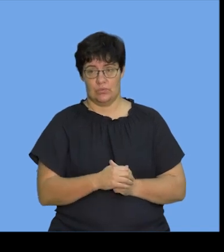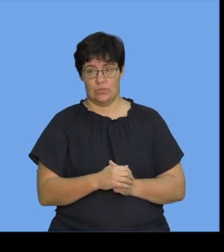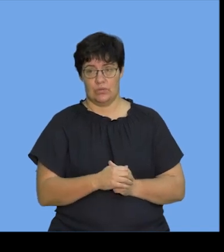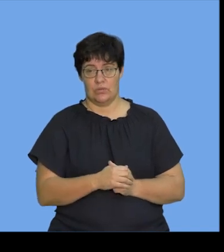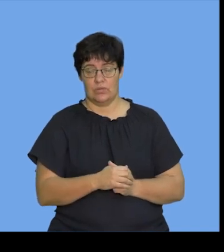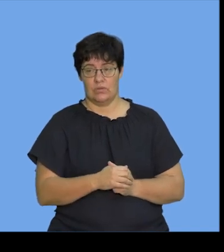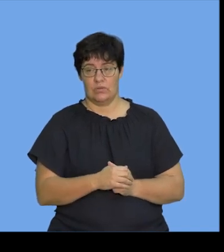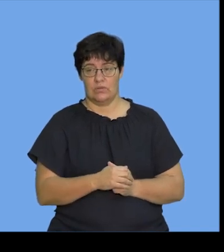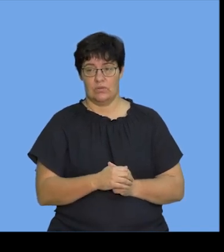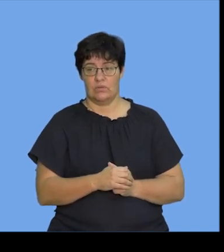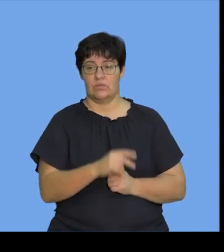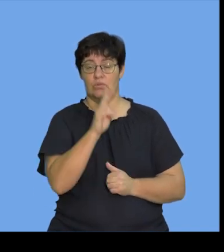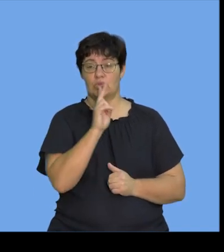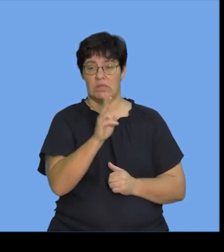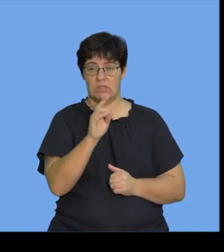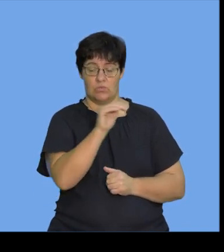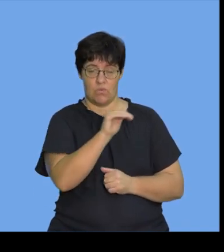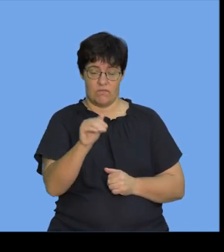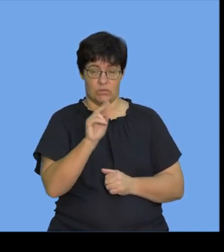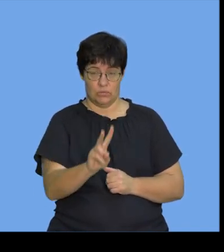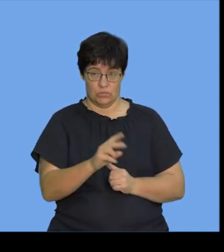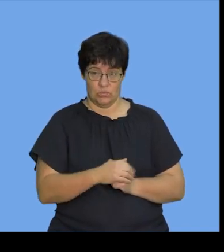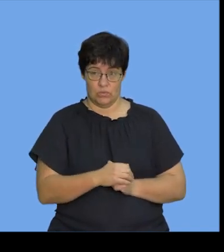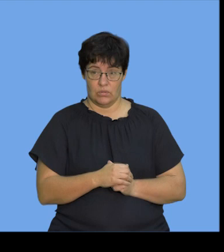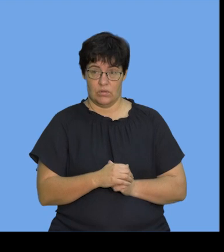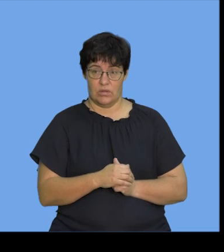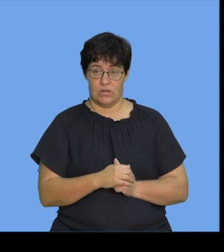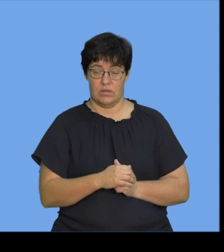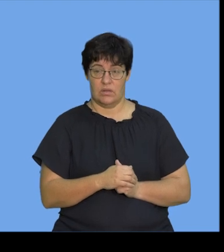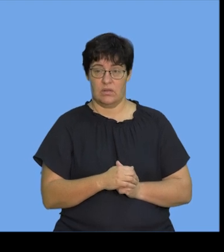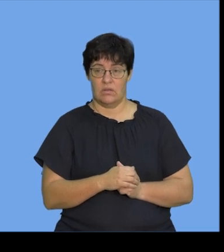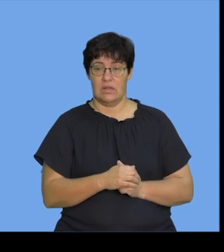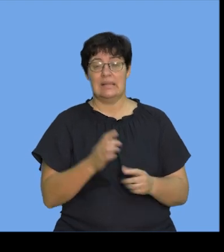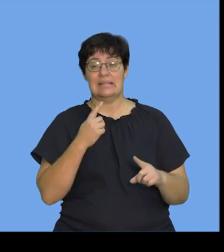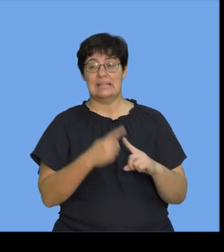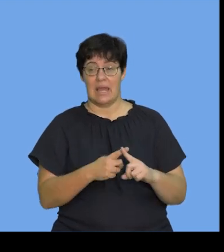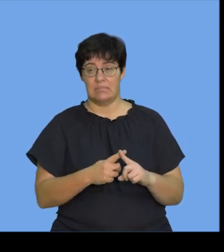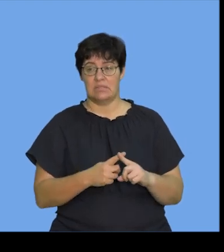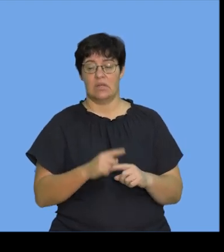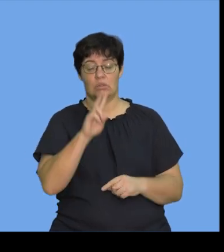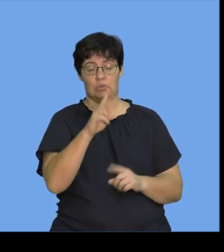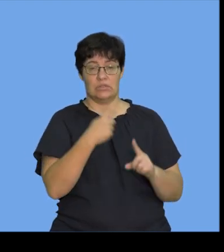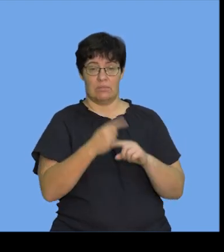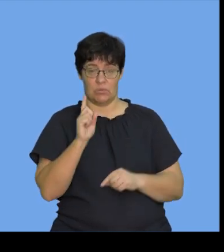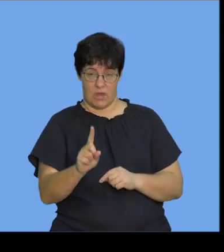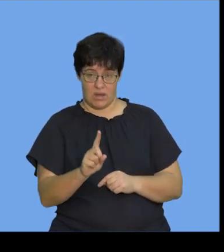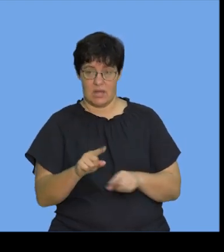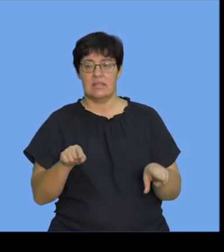so it's 22 over 2. And I'm going to multiply this by 2 times 1 is the same as